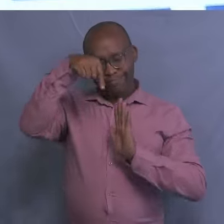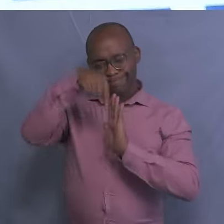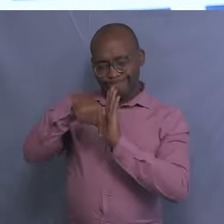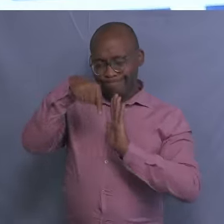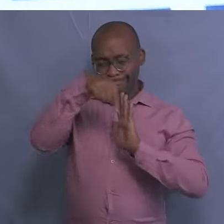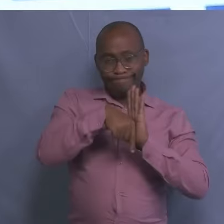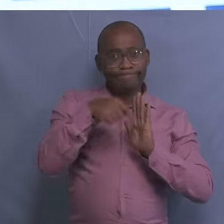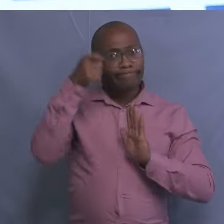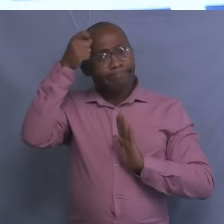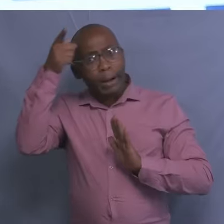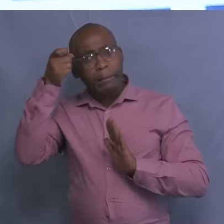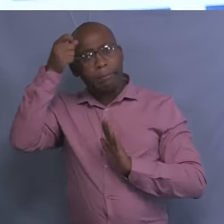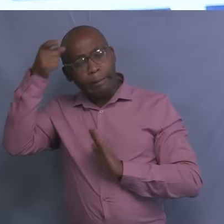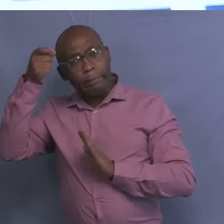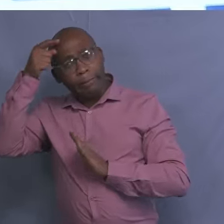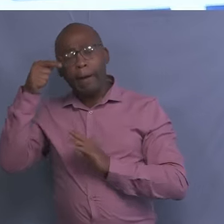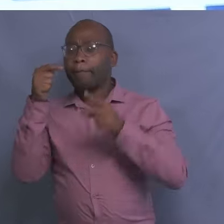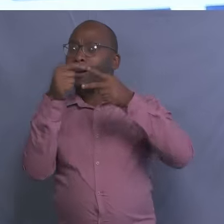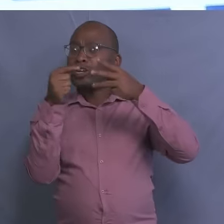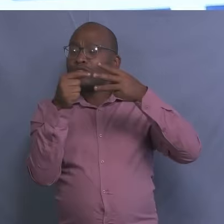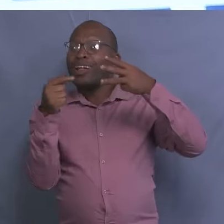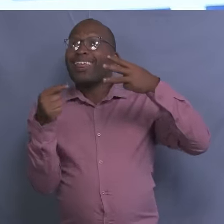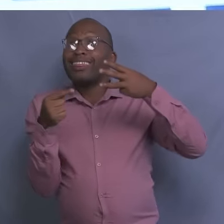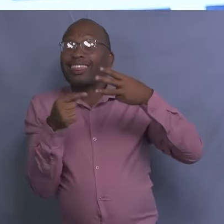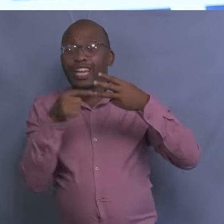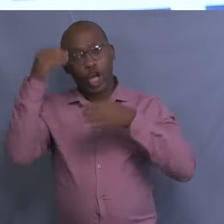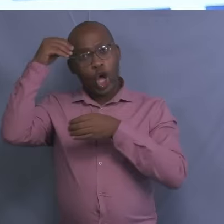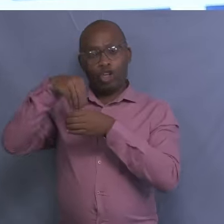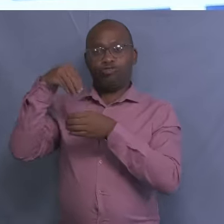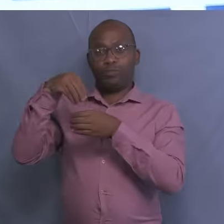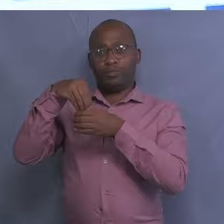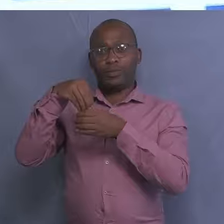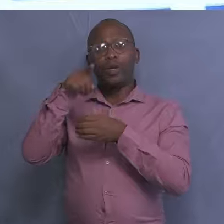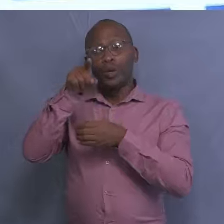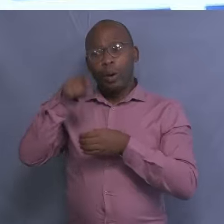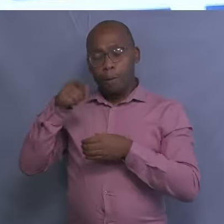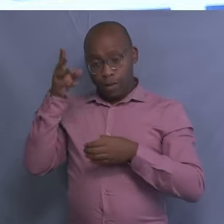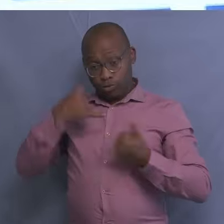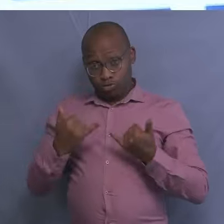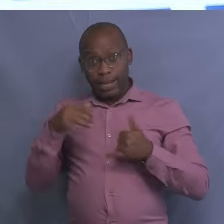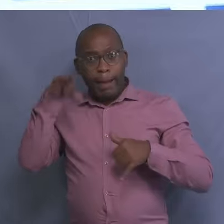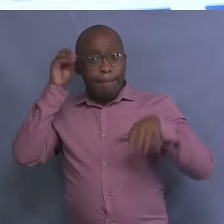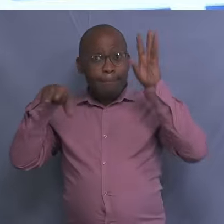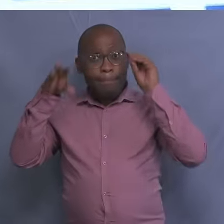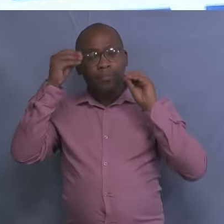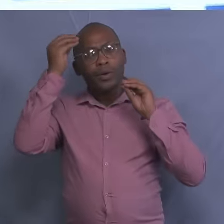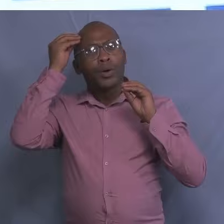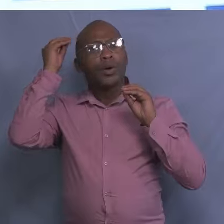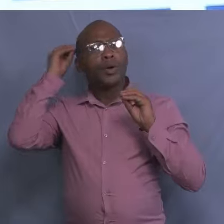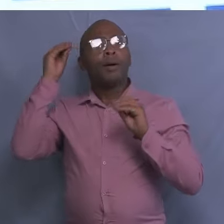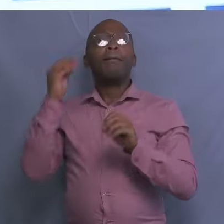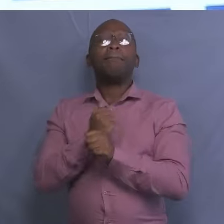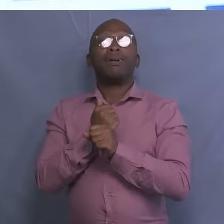concepts, as the examiner will require you to apply the knowledge that you have gained through